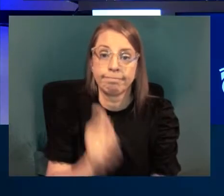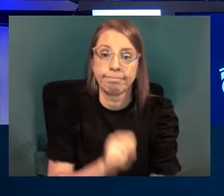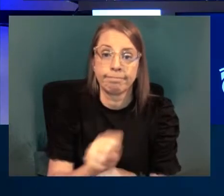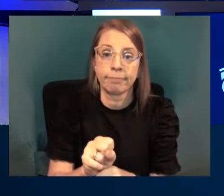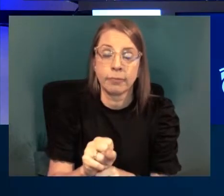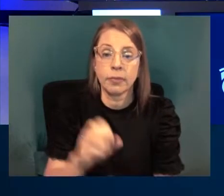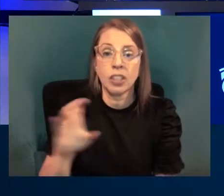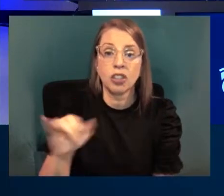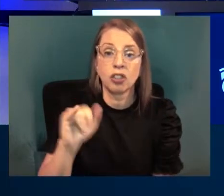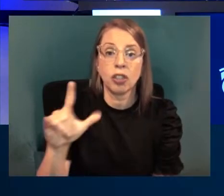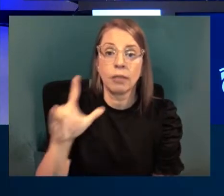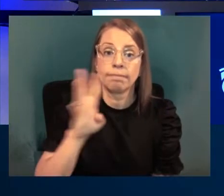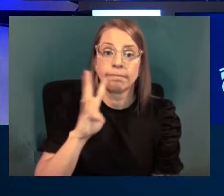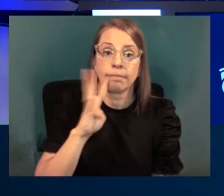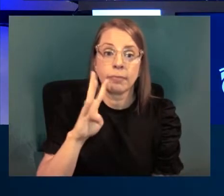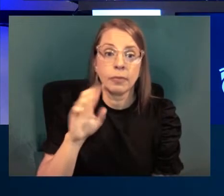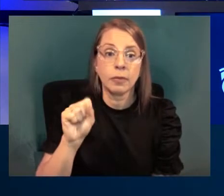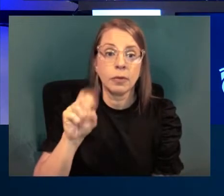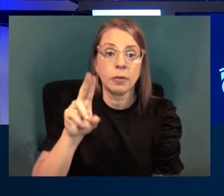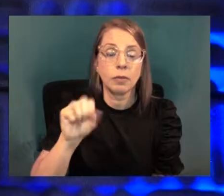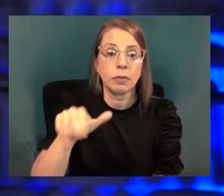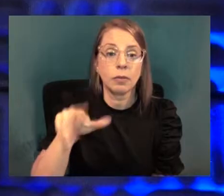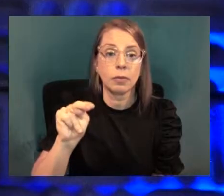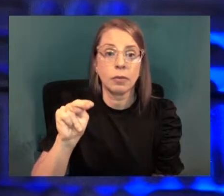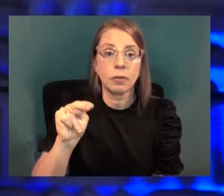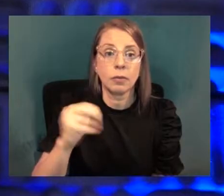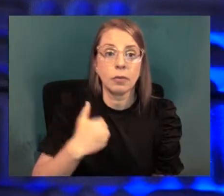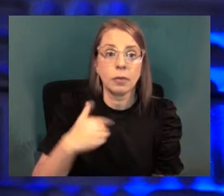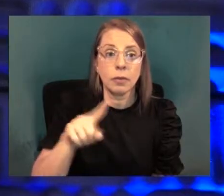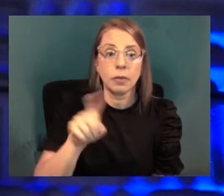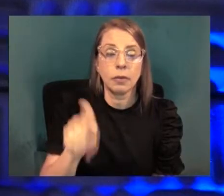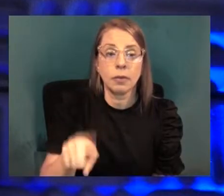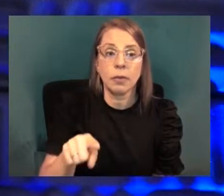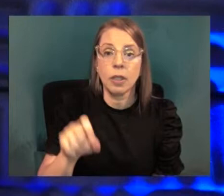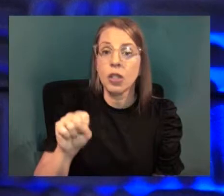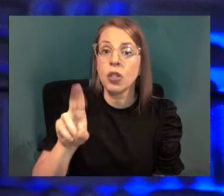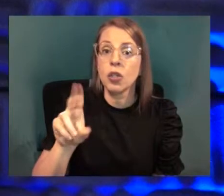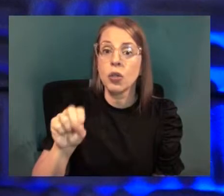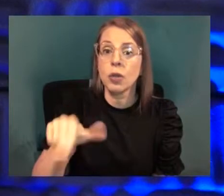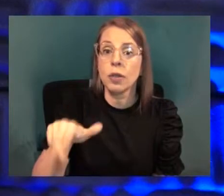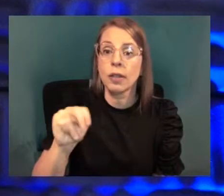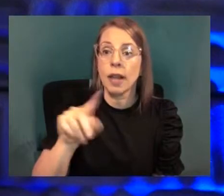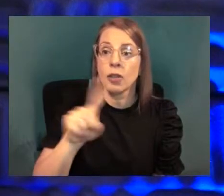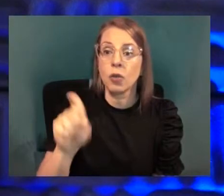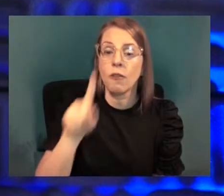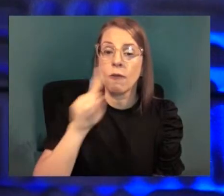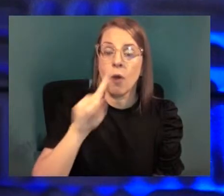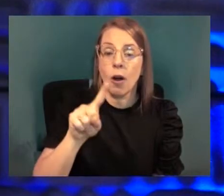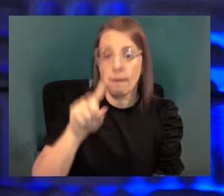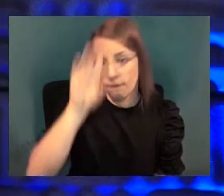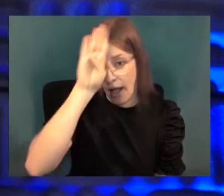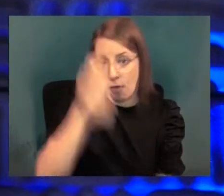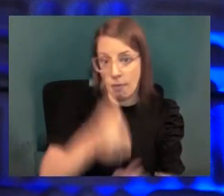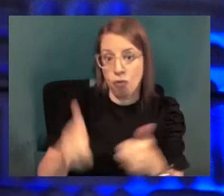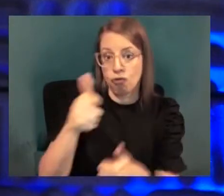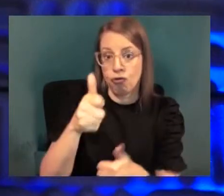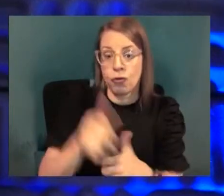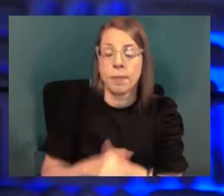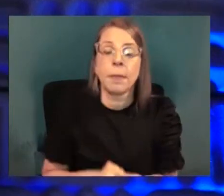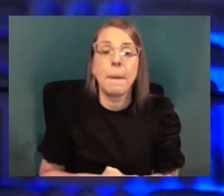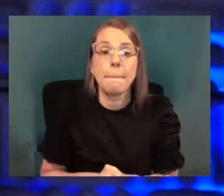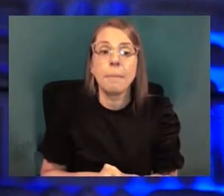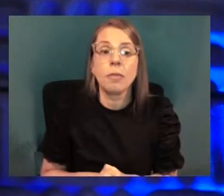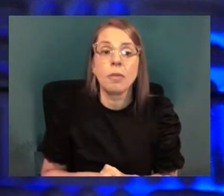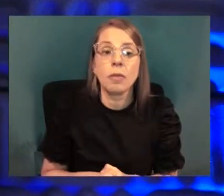a question for the You could see it, but, yeah. Susan has a question for the fire marshal. She wanted to know if we were